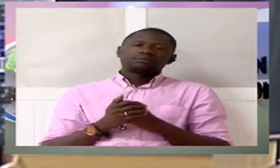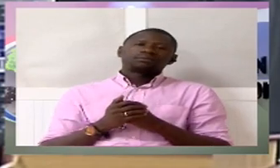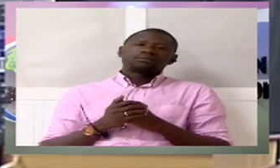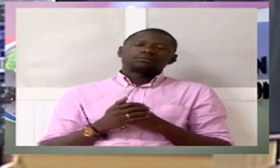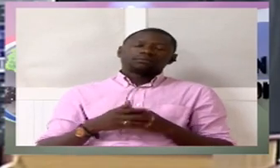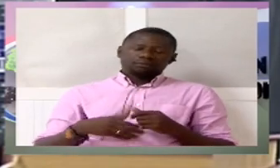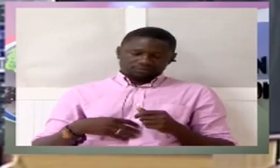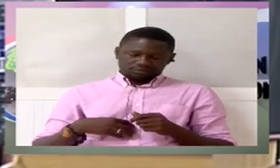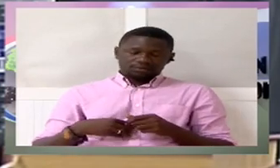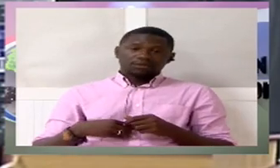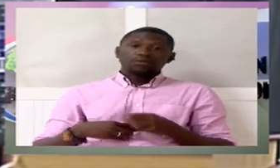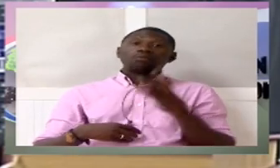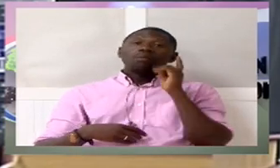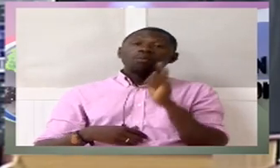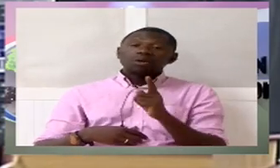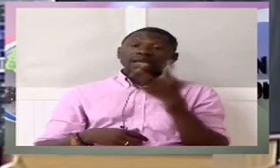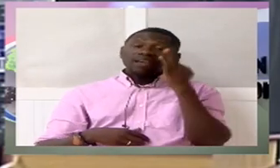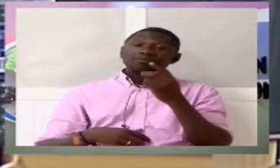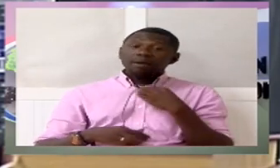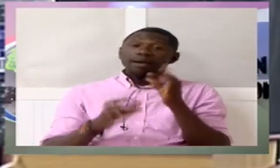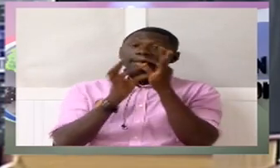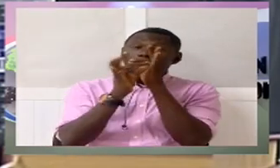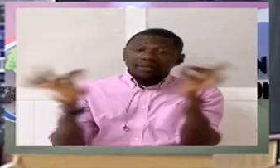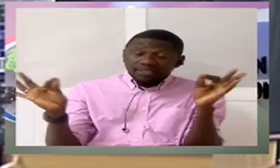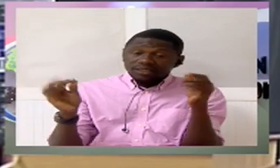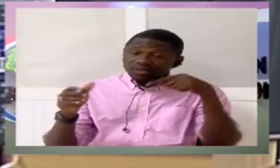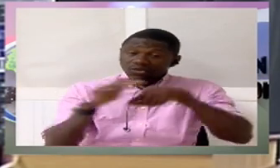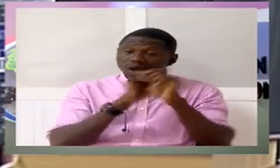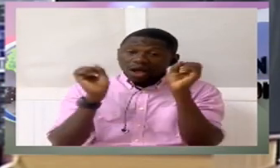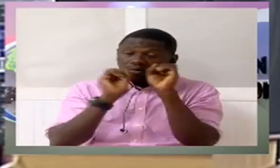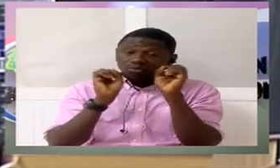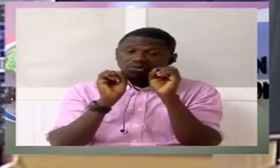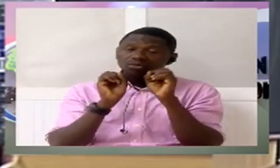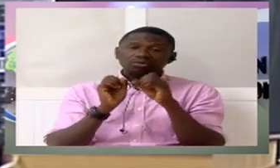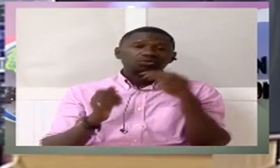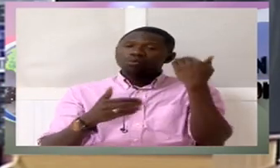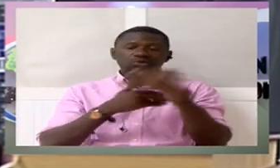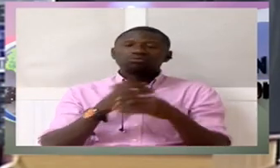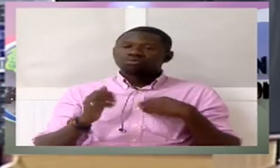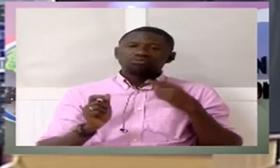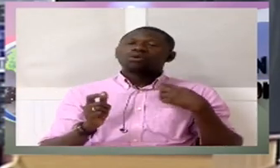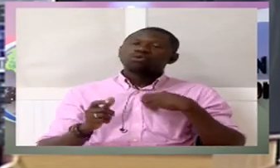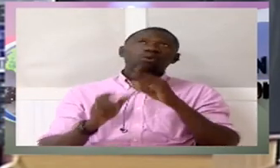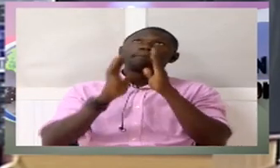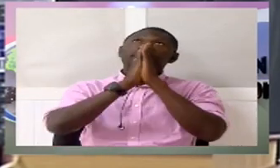let me see him. If my good will not come out of it, let me not